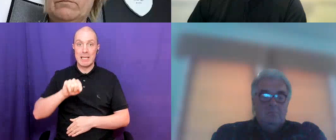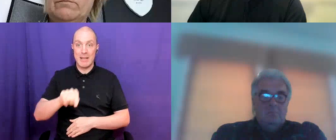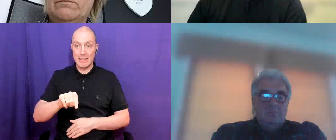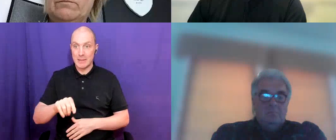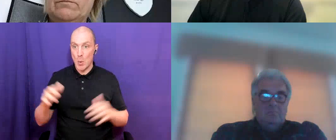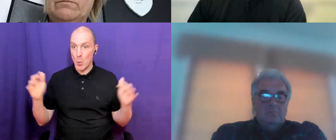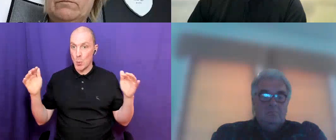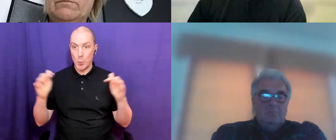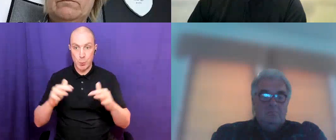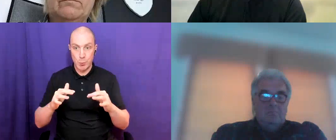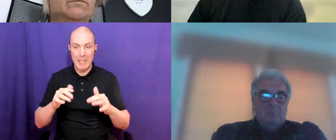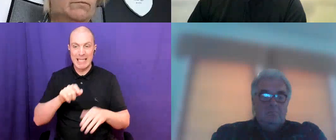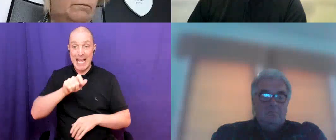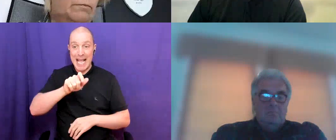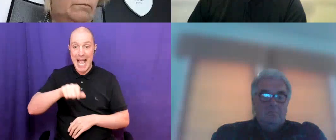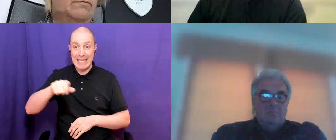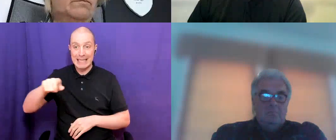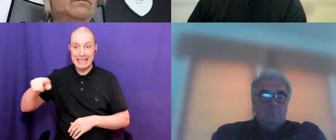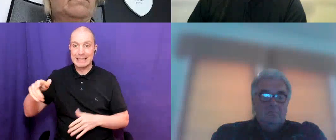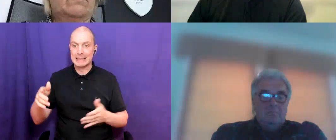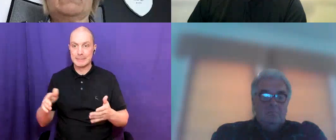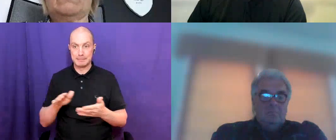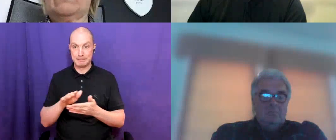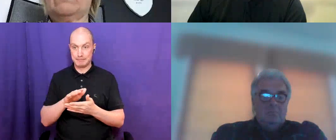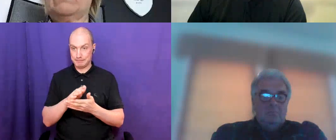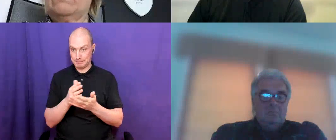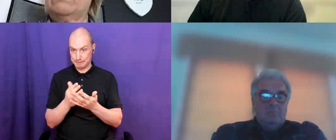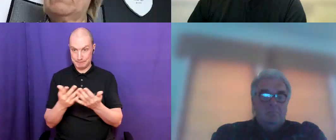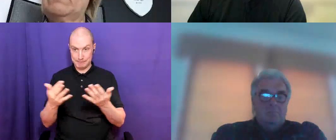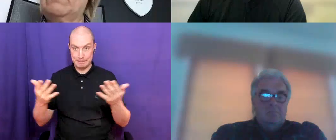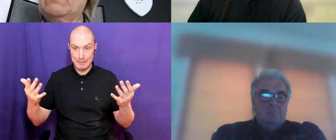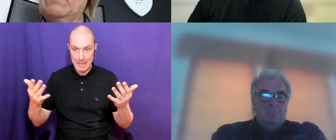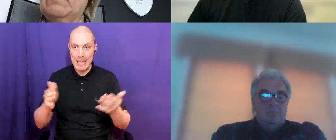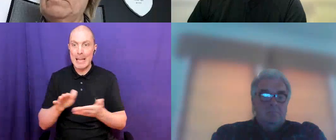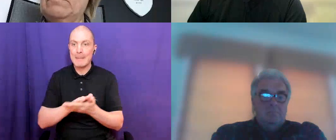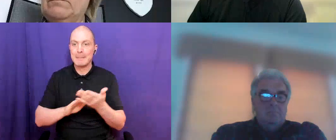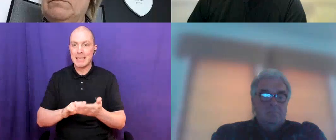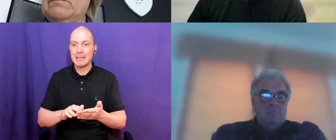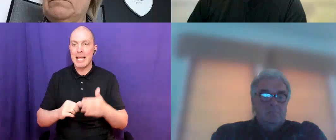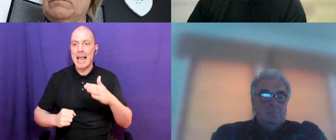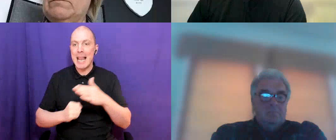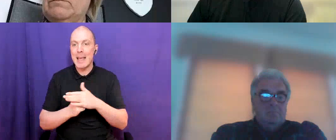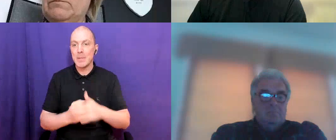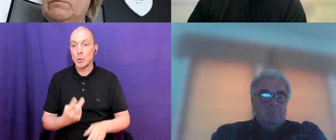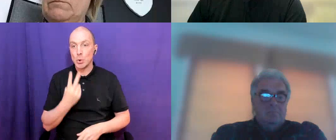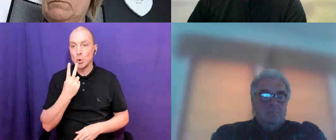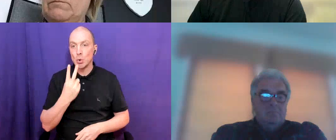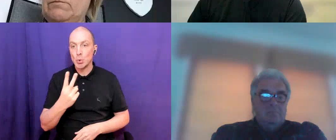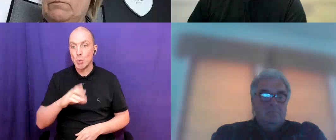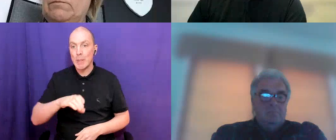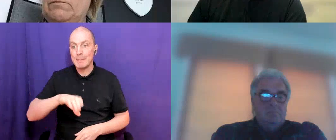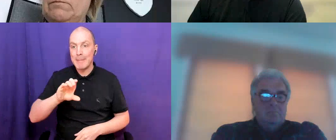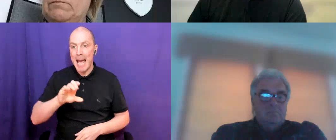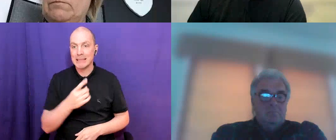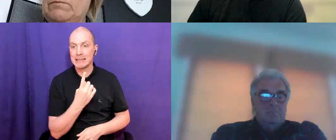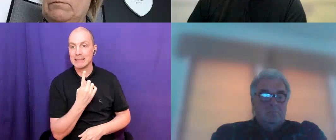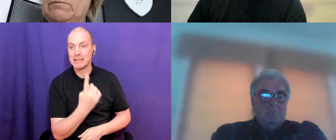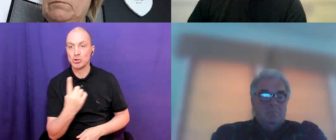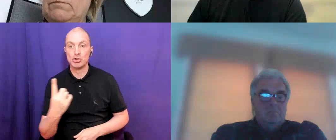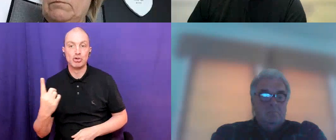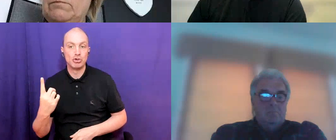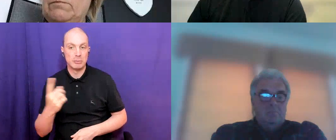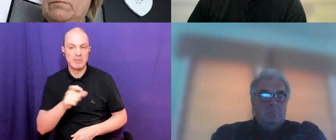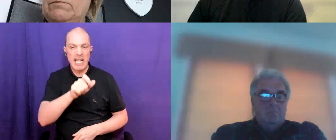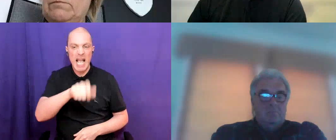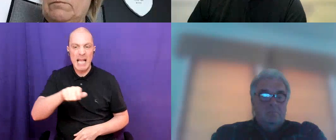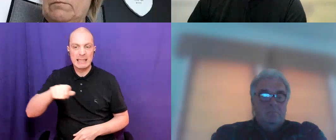numbers of candidates standing in this election has necessitated the allocation limit of 2 car parking passes per candidate. And as we continue